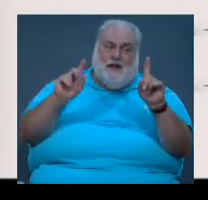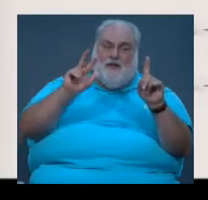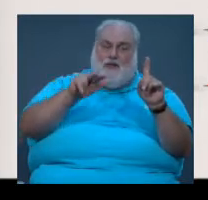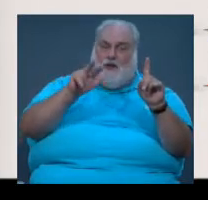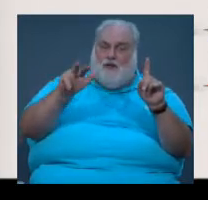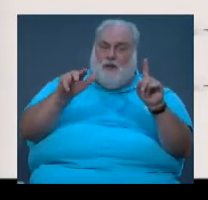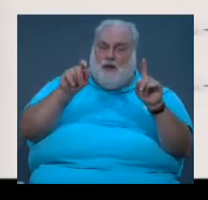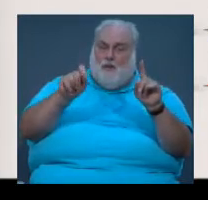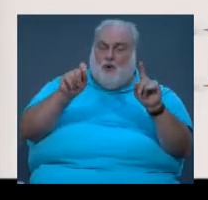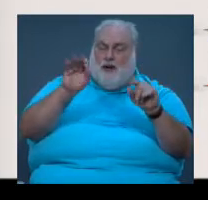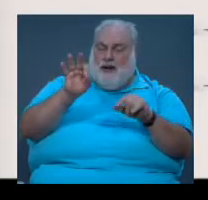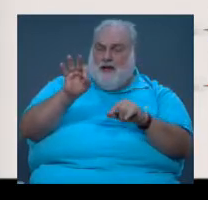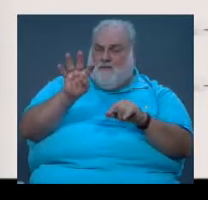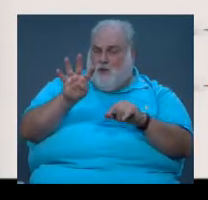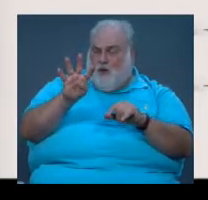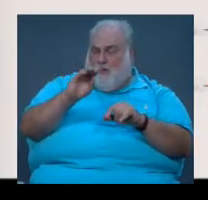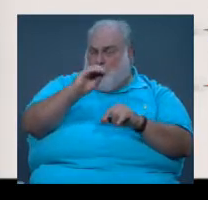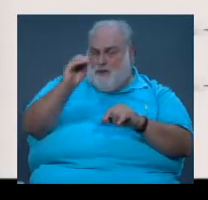33.94%,